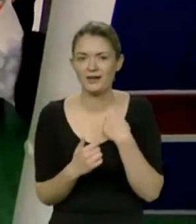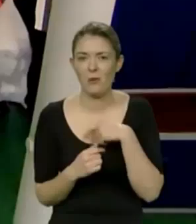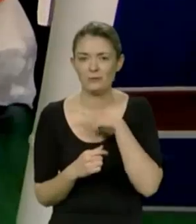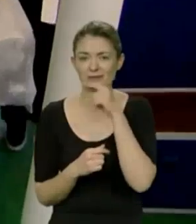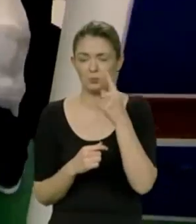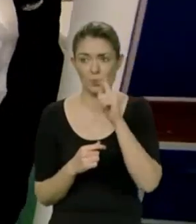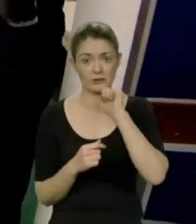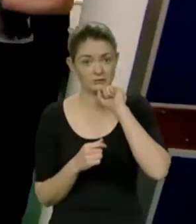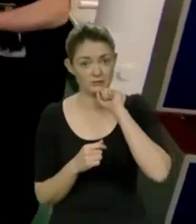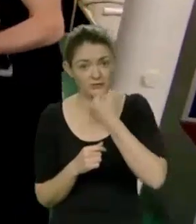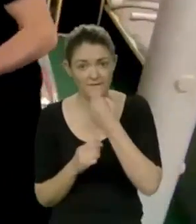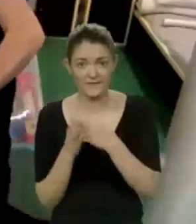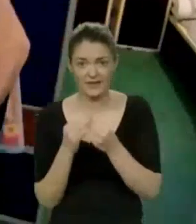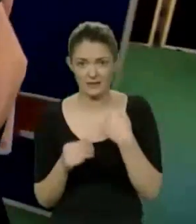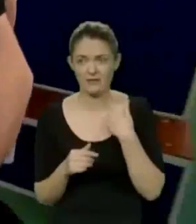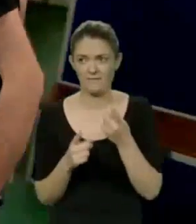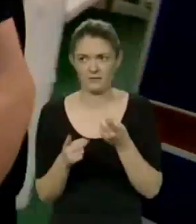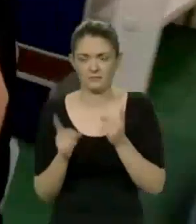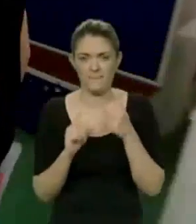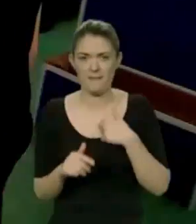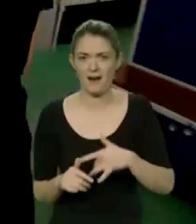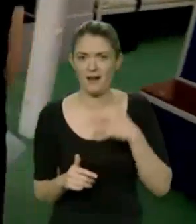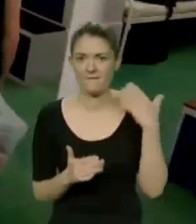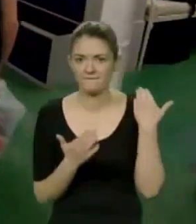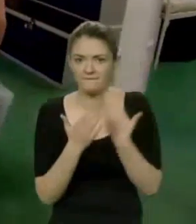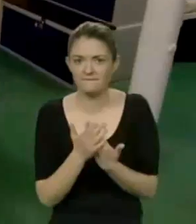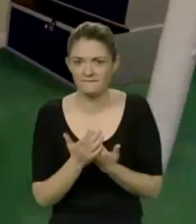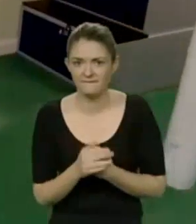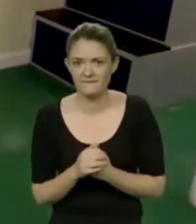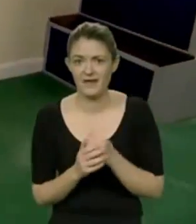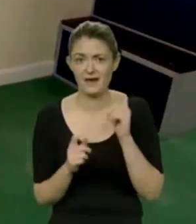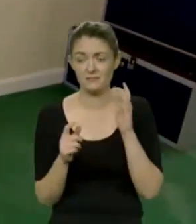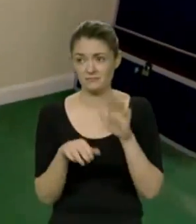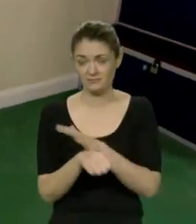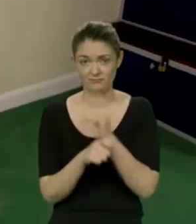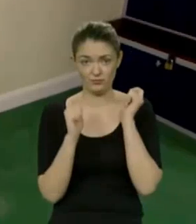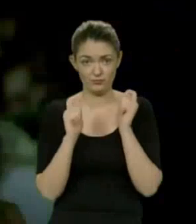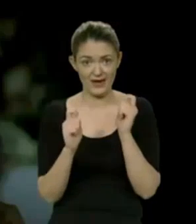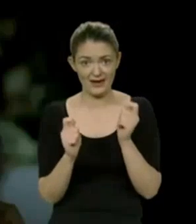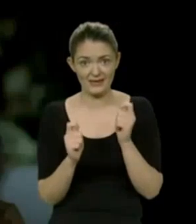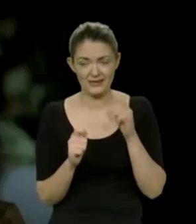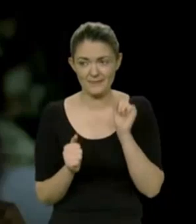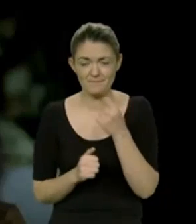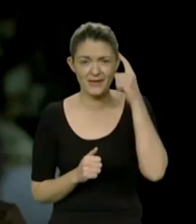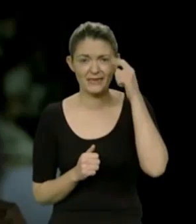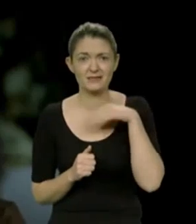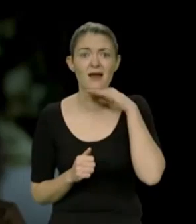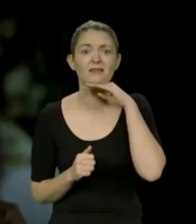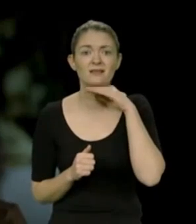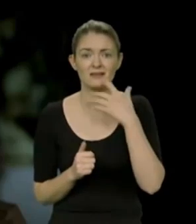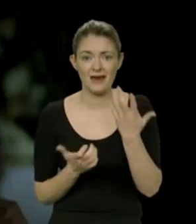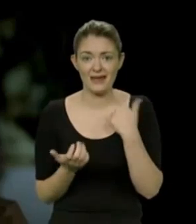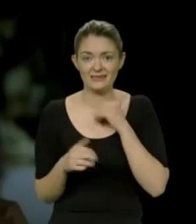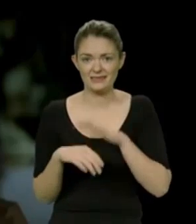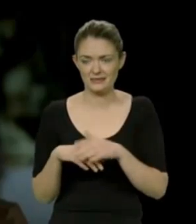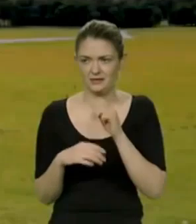I have to say it was one of the toughest things I probably will ever do in my entire life, and just to come out of it, completing the training, and I can hold my head high and at least say to everyone,